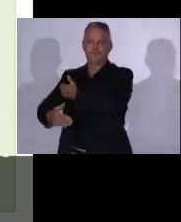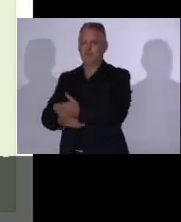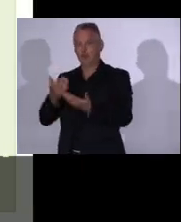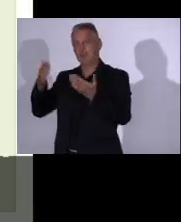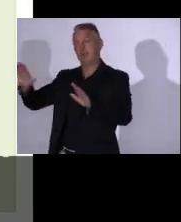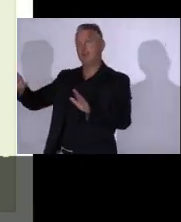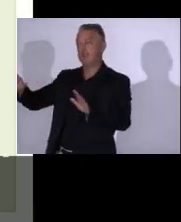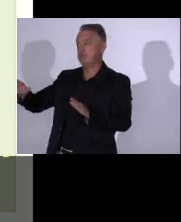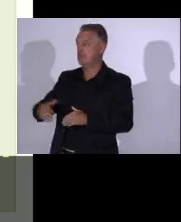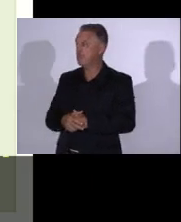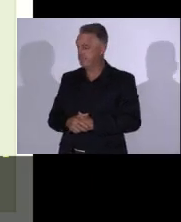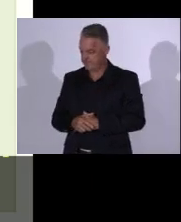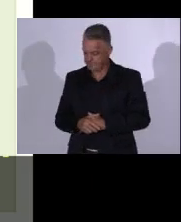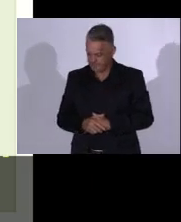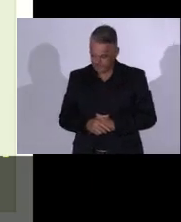So